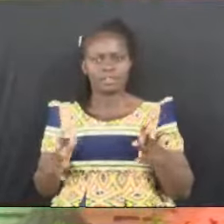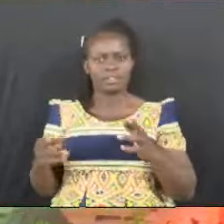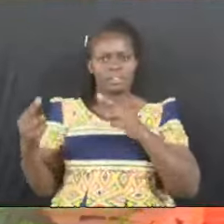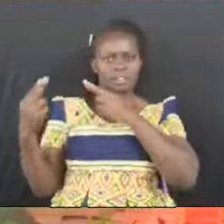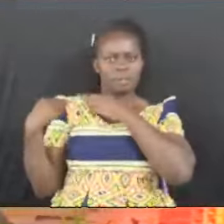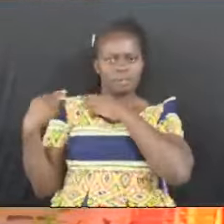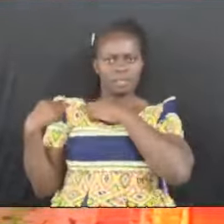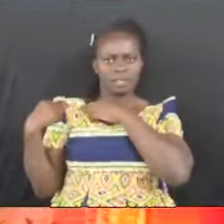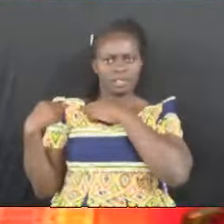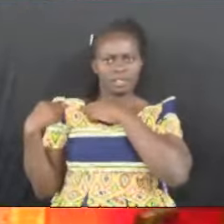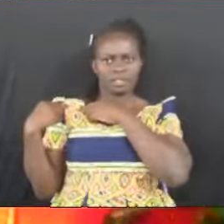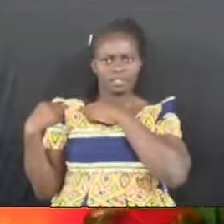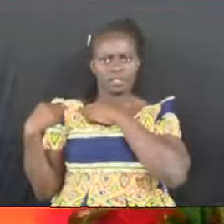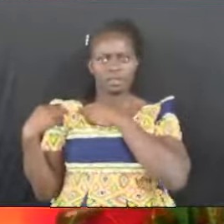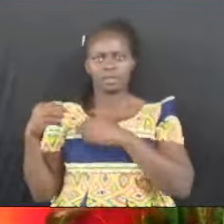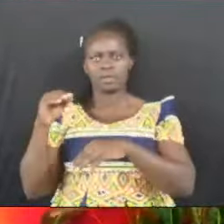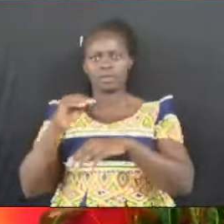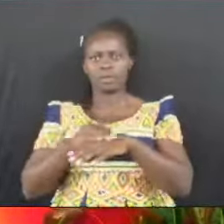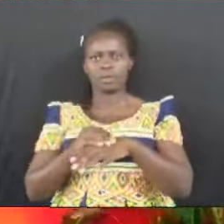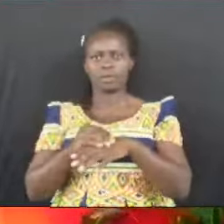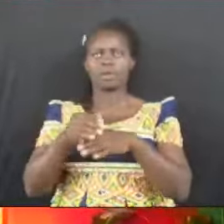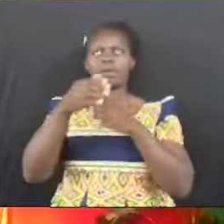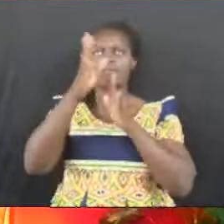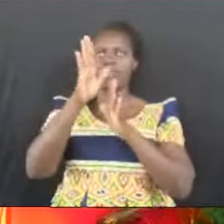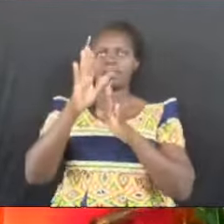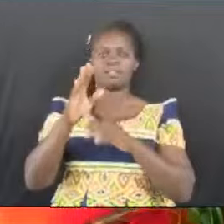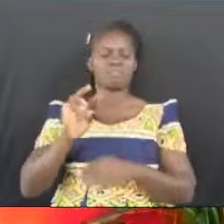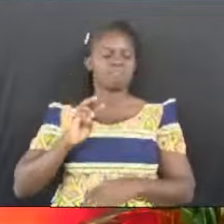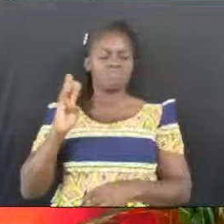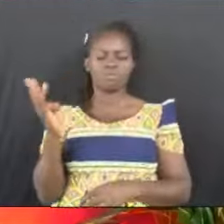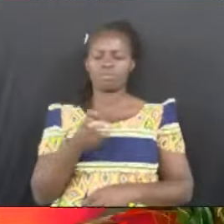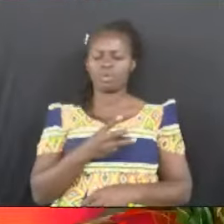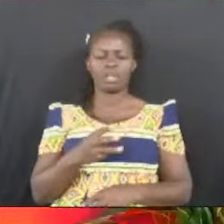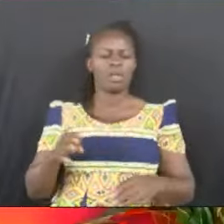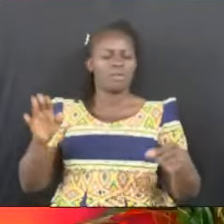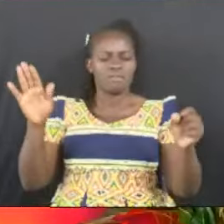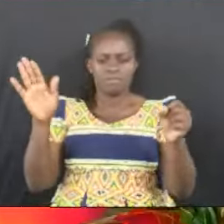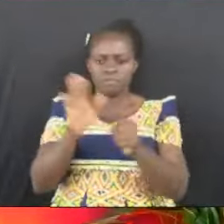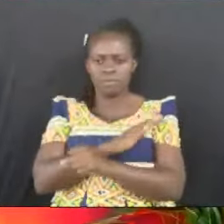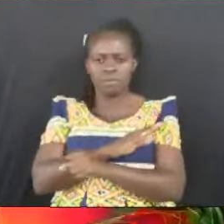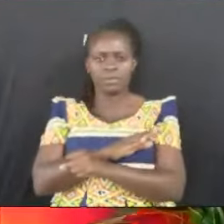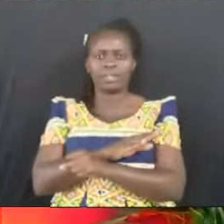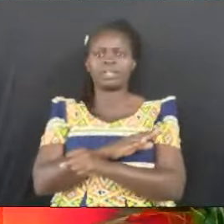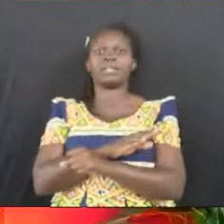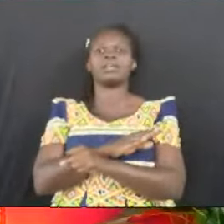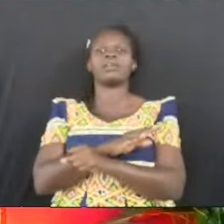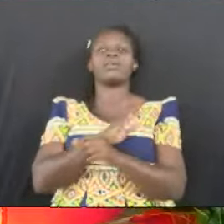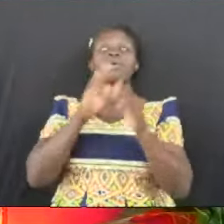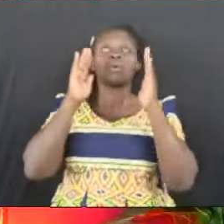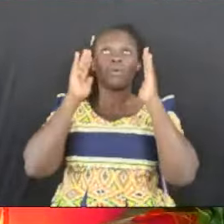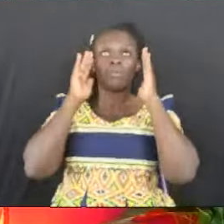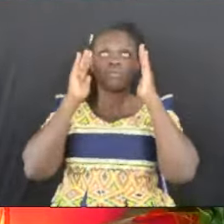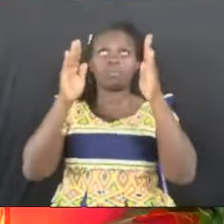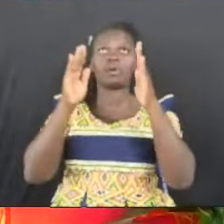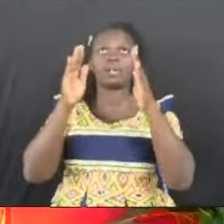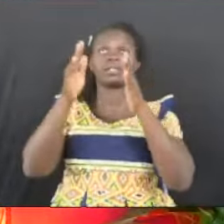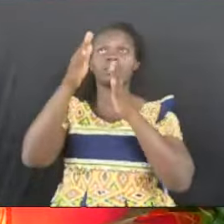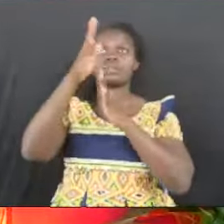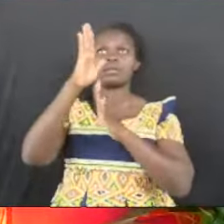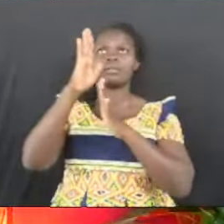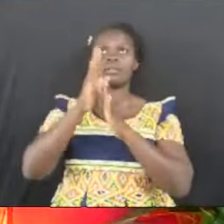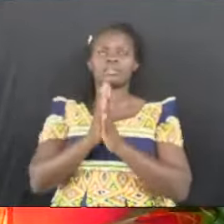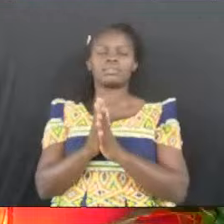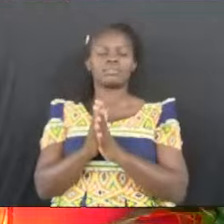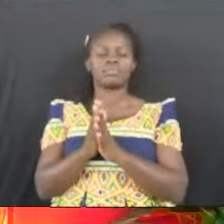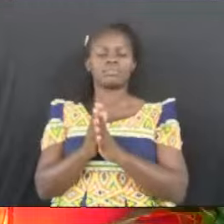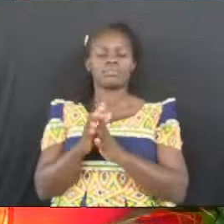destiny, that we totally depend on God. Let's not think that our horizontal